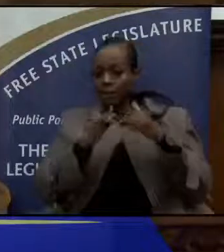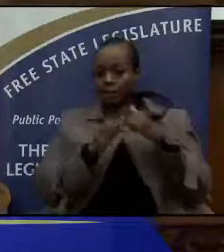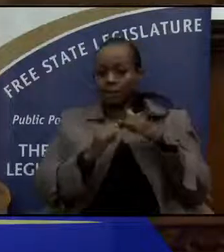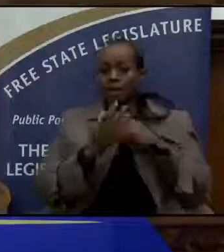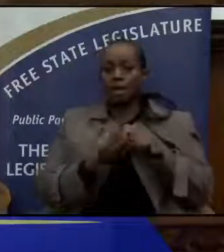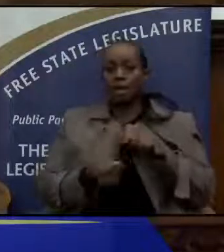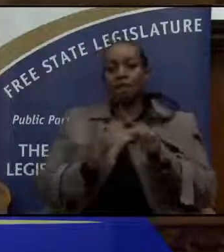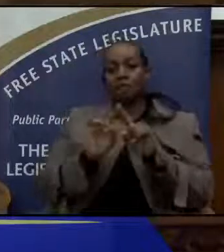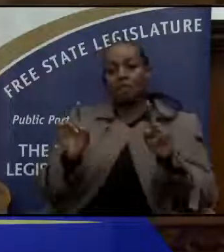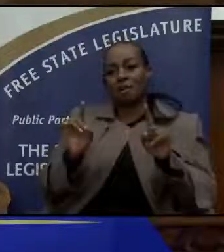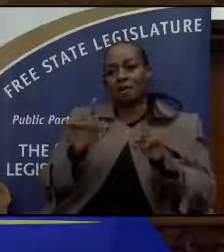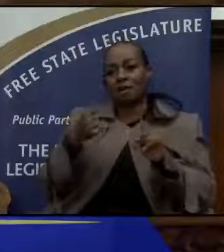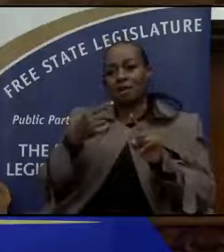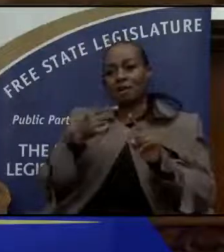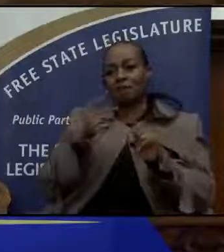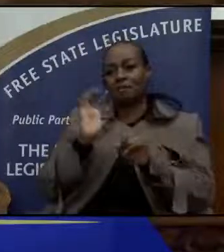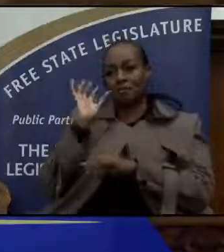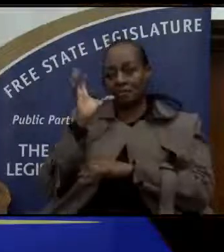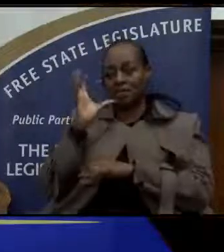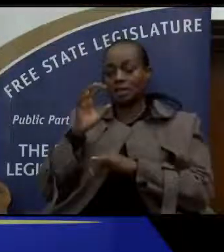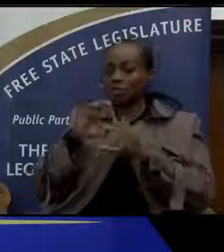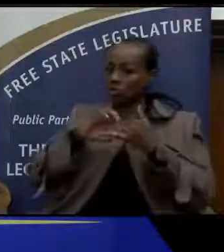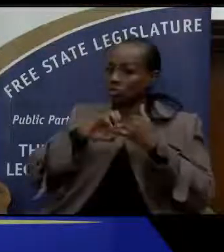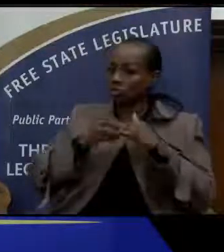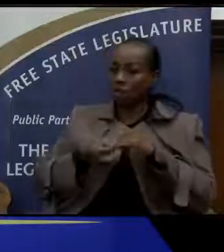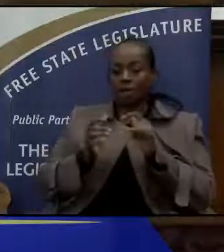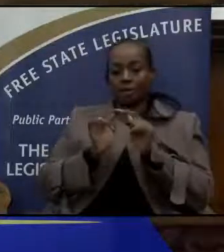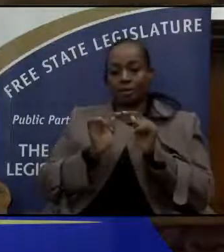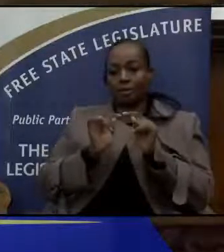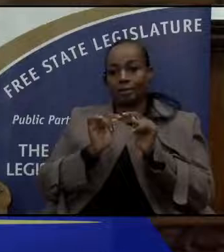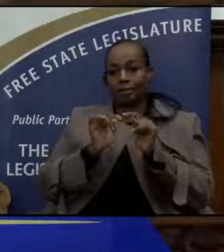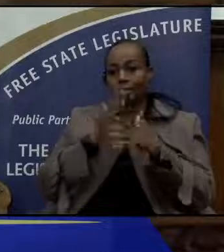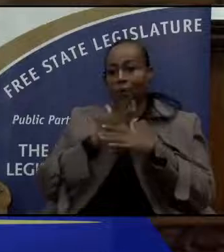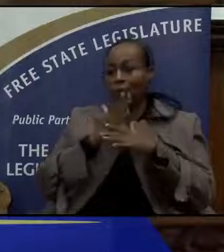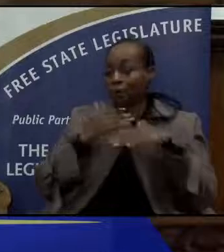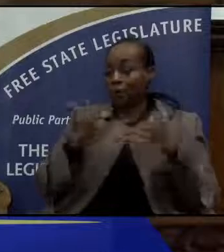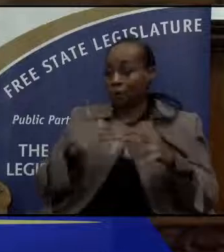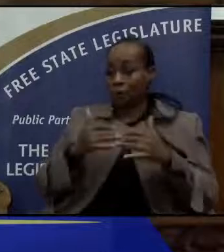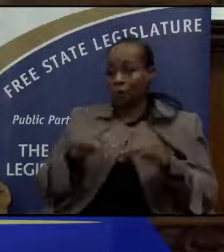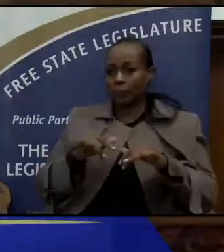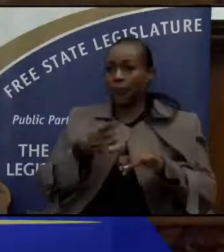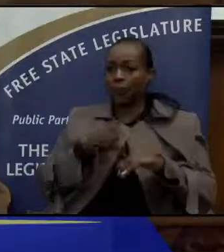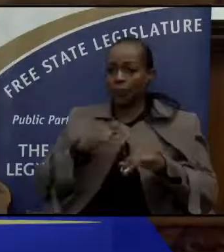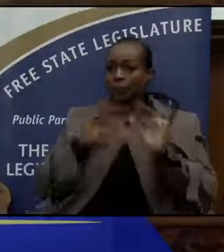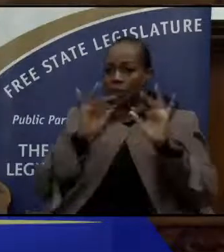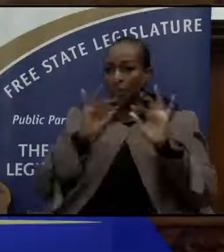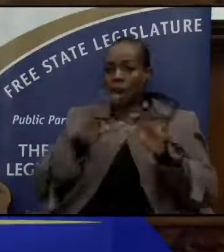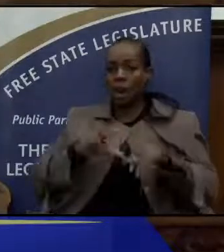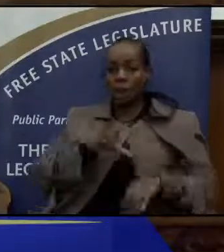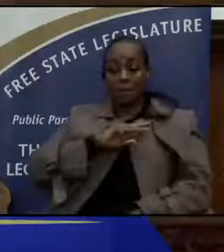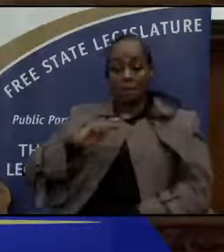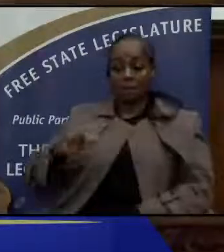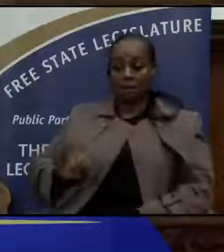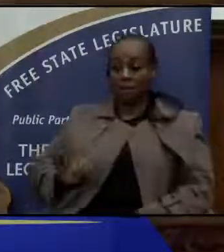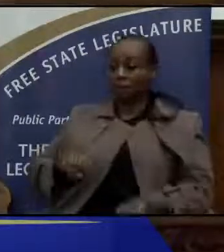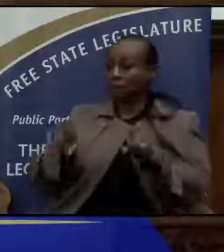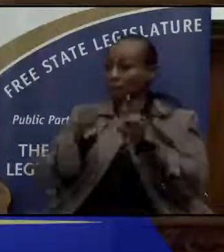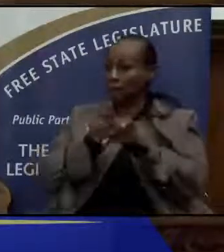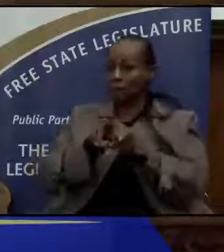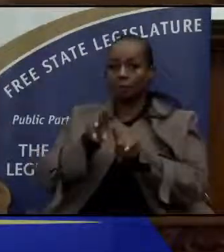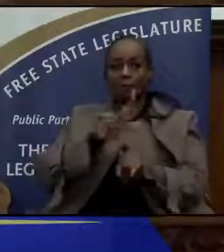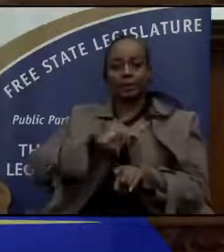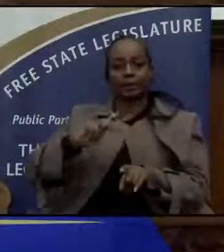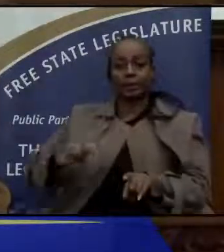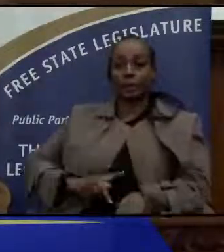but Free State is trying to do the best. And it has impressed so many ministers. Even President